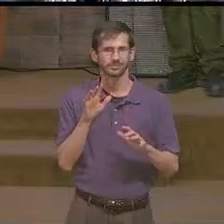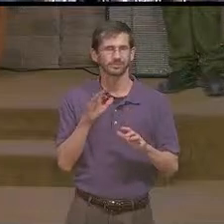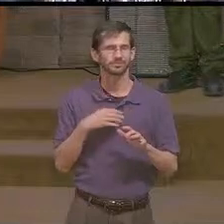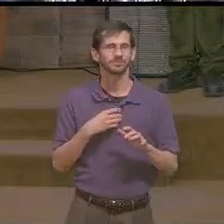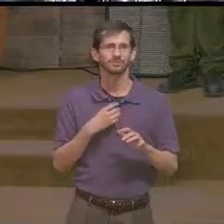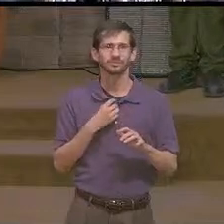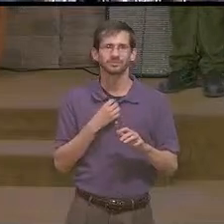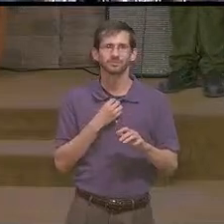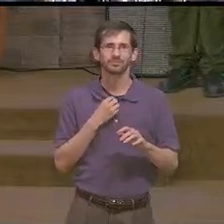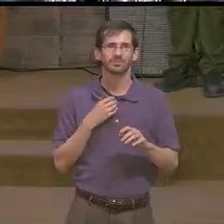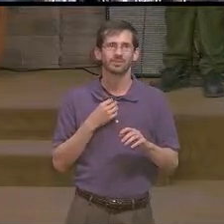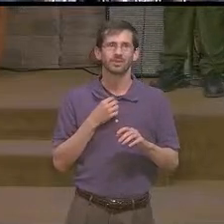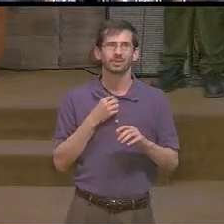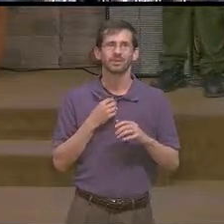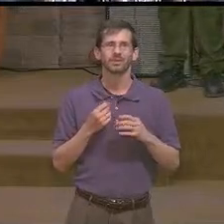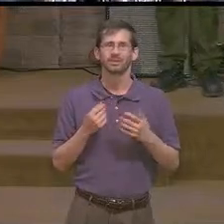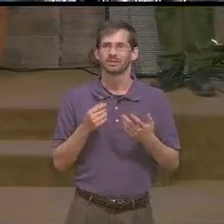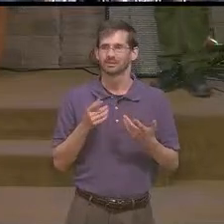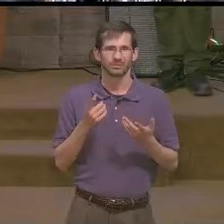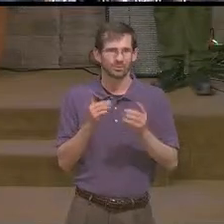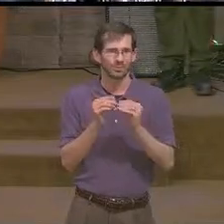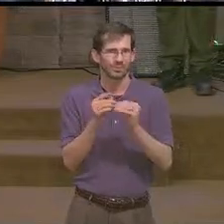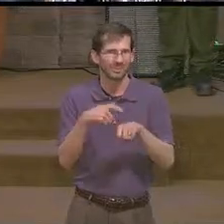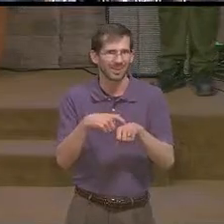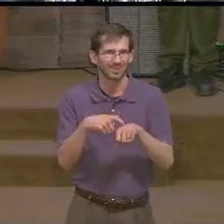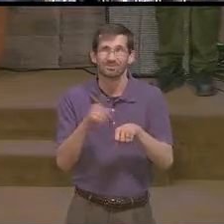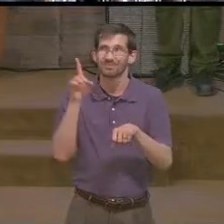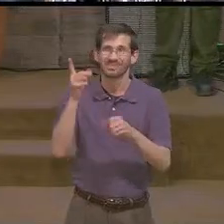I need to do it one more time. He is risen.